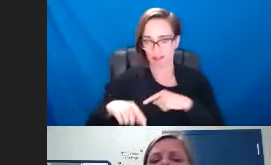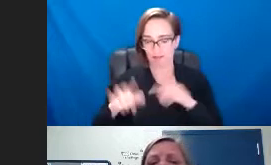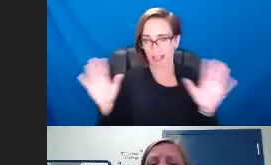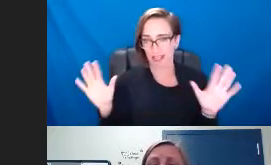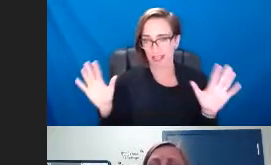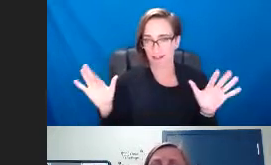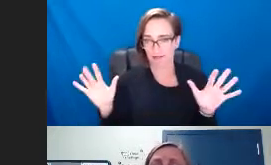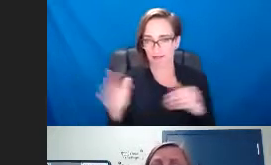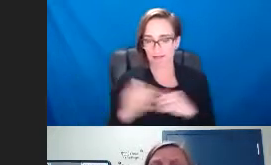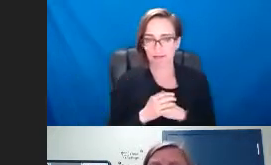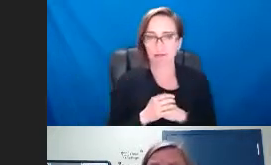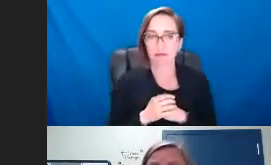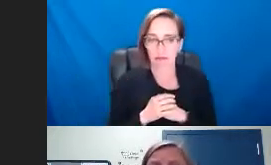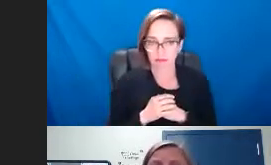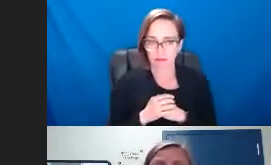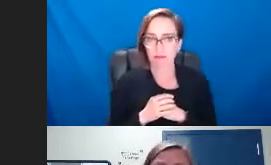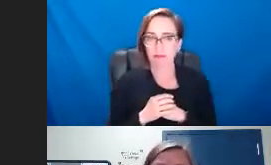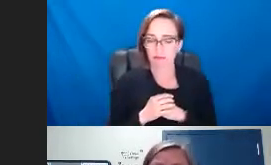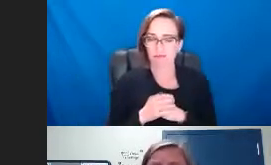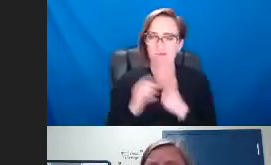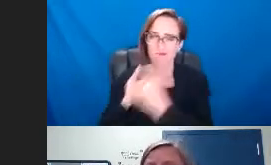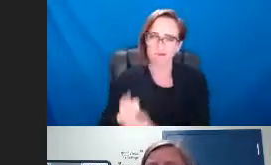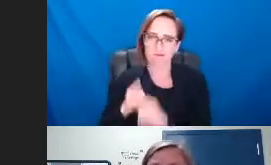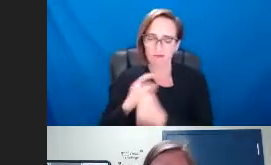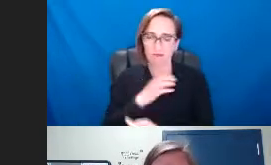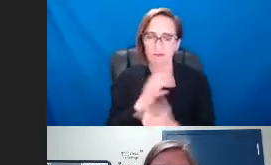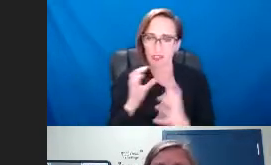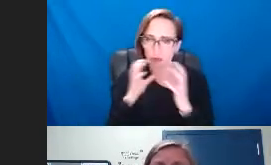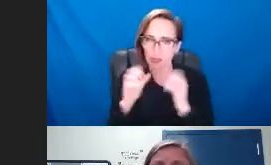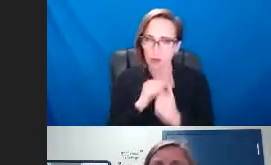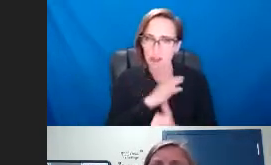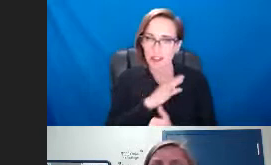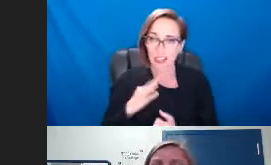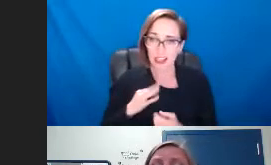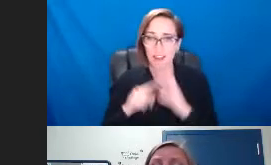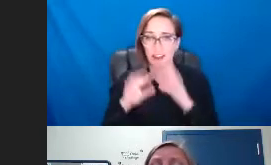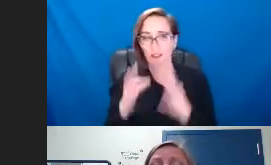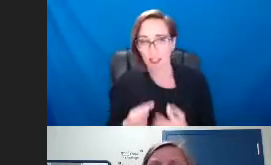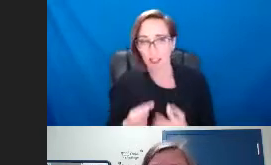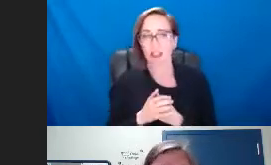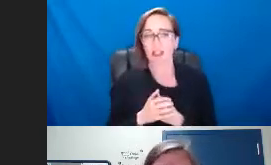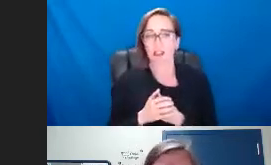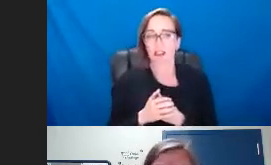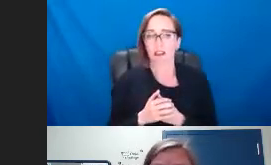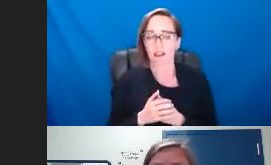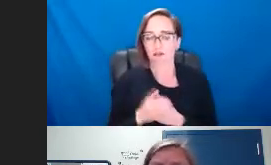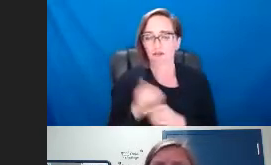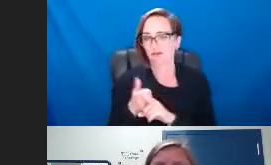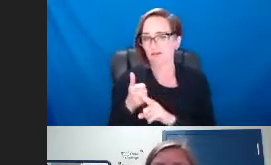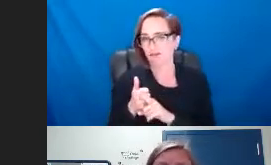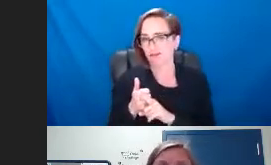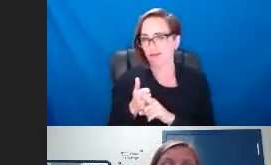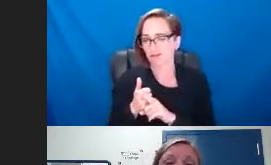Pat struggles to communicate with the staff, with family, with anyone, and becomes easily